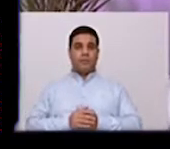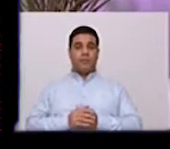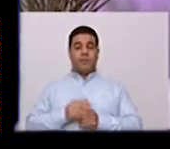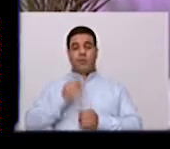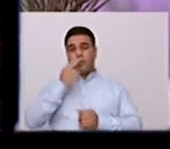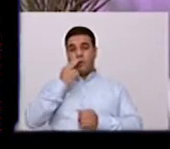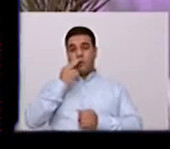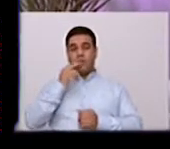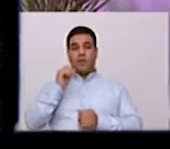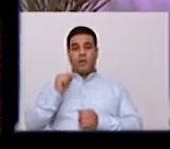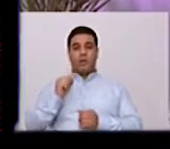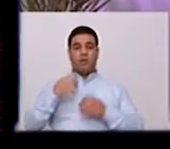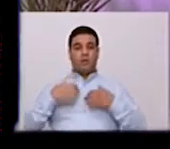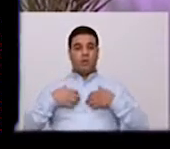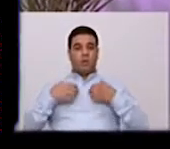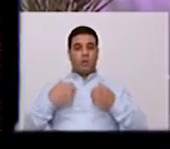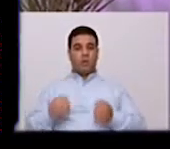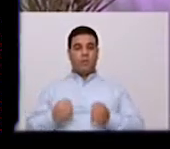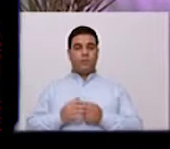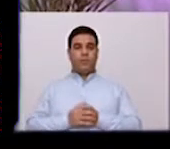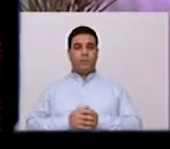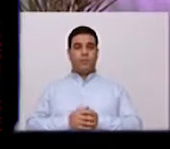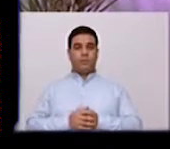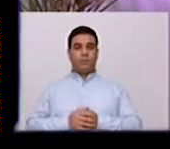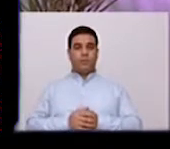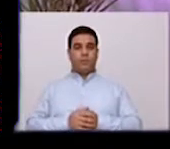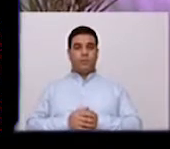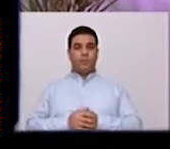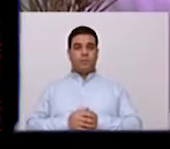kichkina A sog'lom,